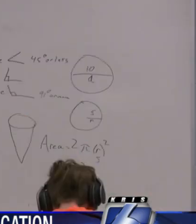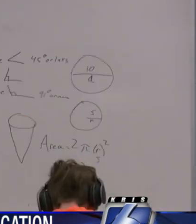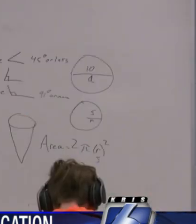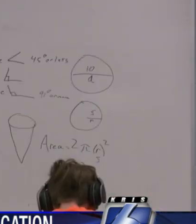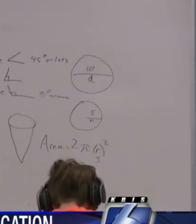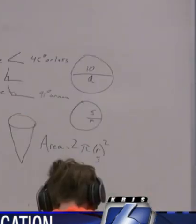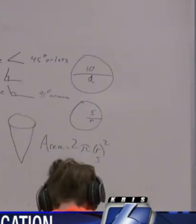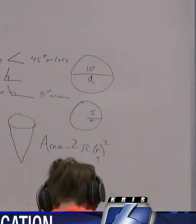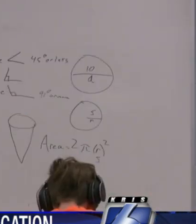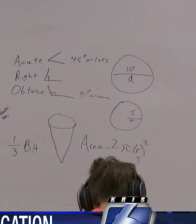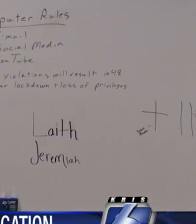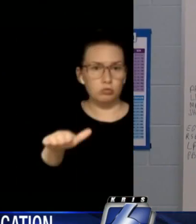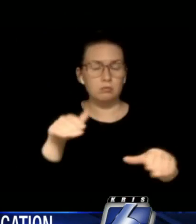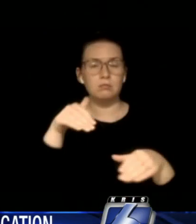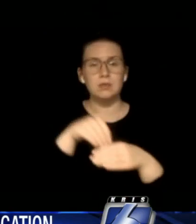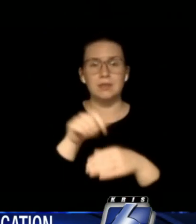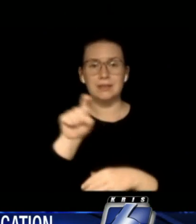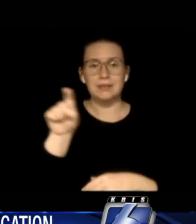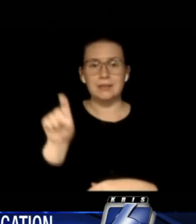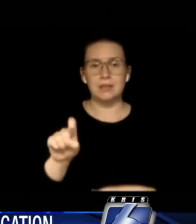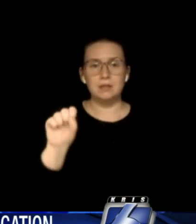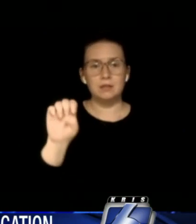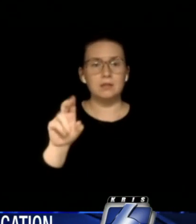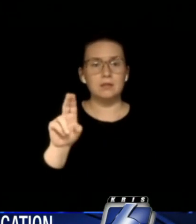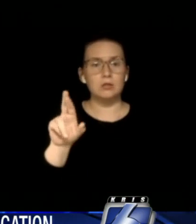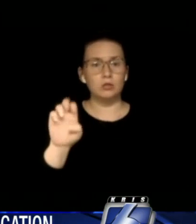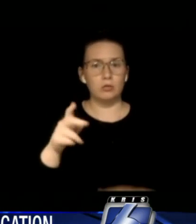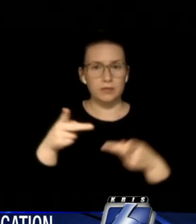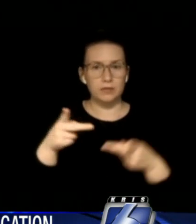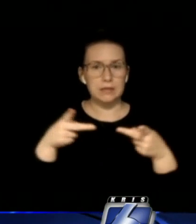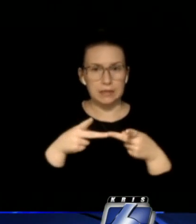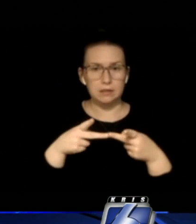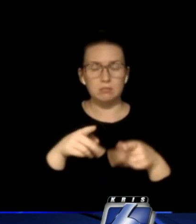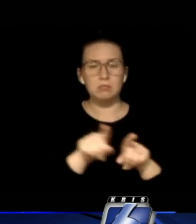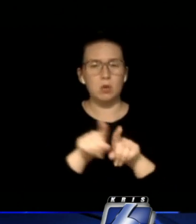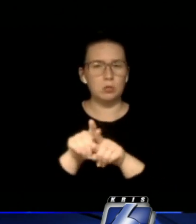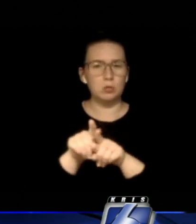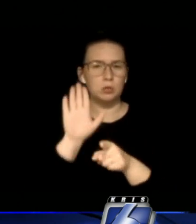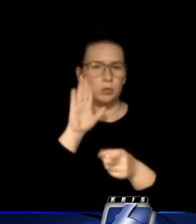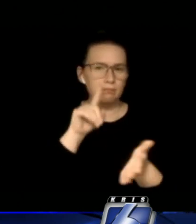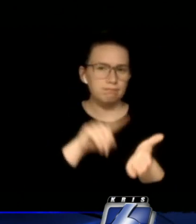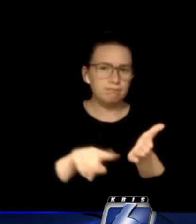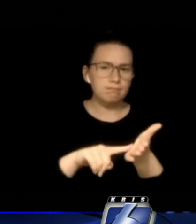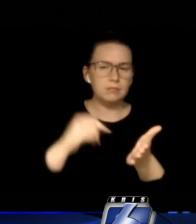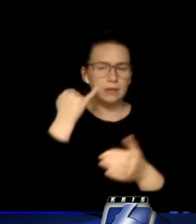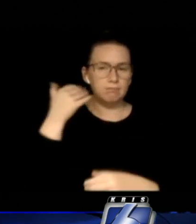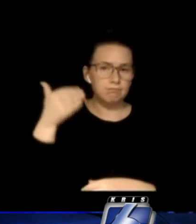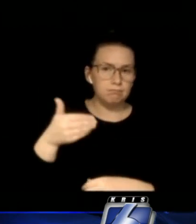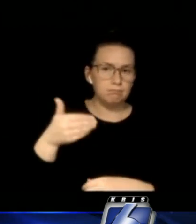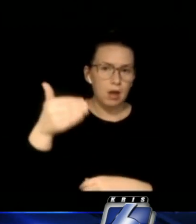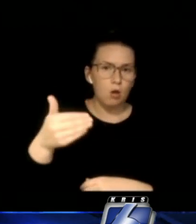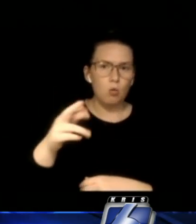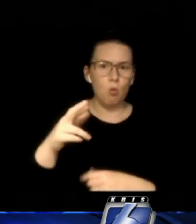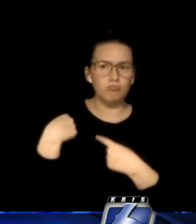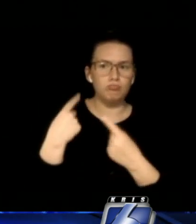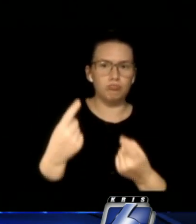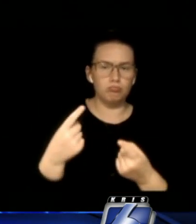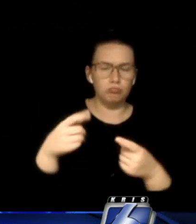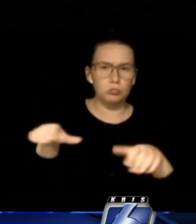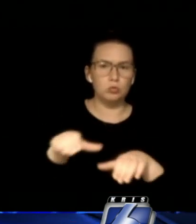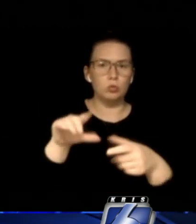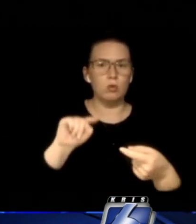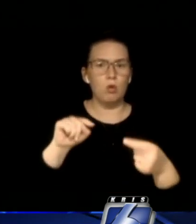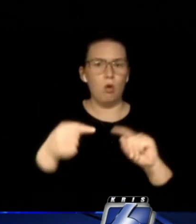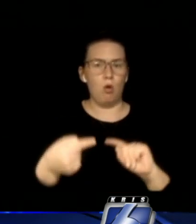reasonably protected. We will also investigate whether there is a pattern or practice of harm as a result of the